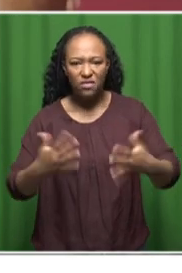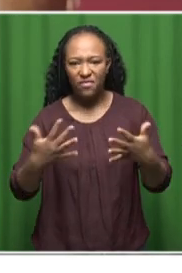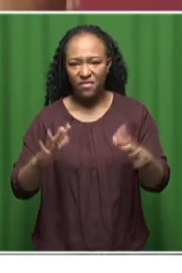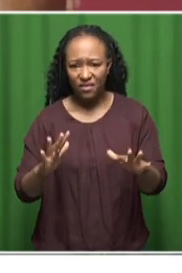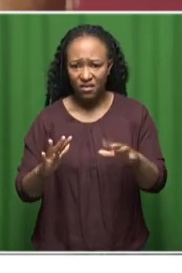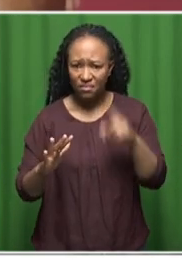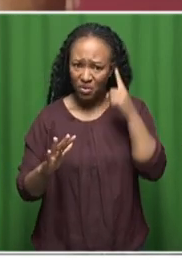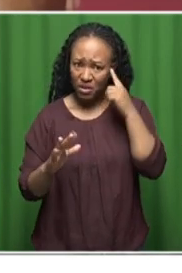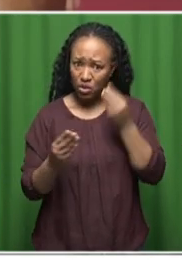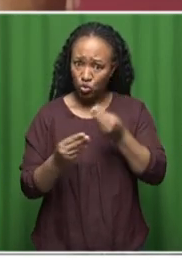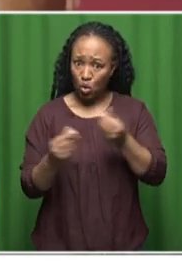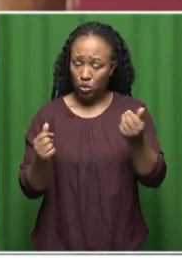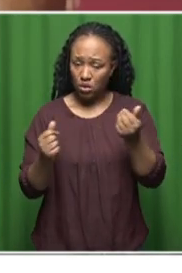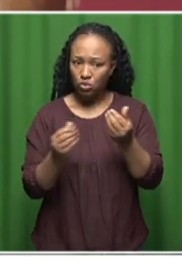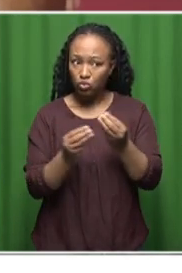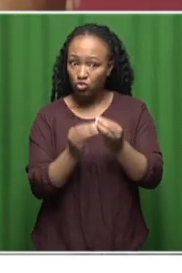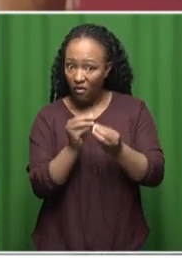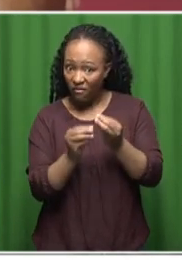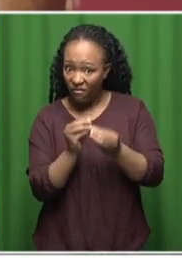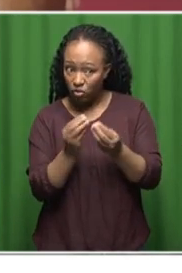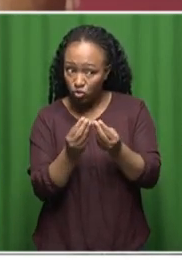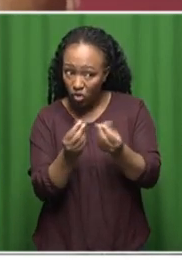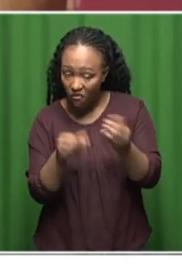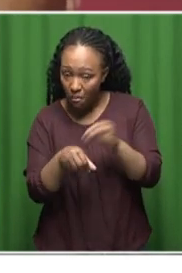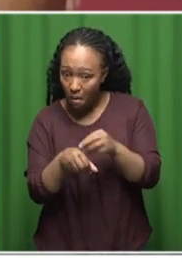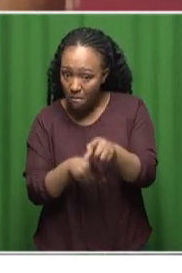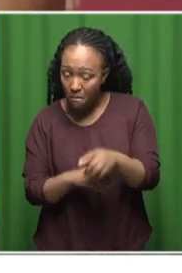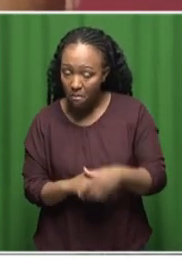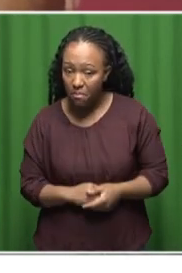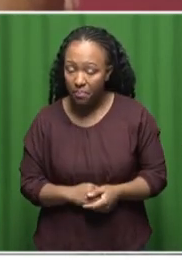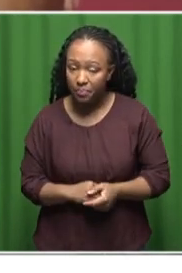to fix the metro's problems?